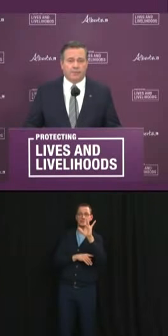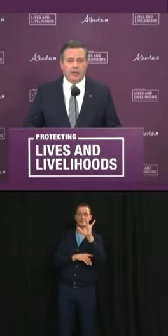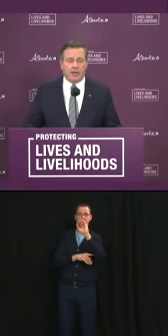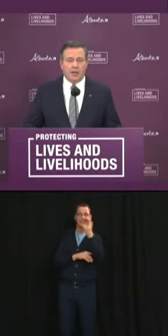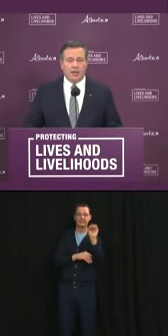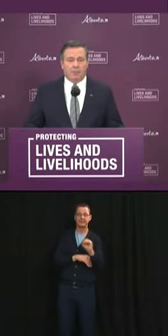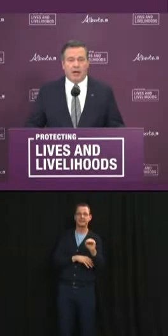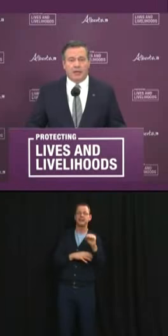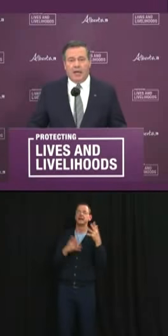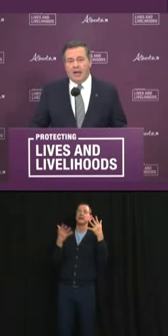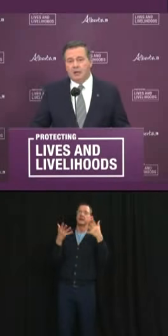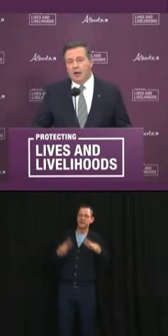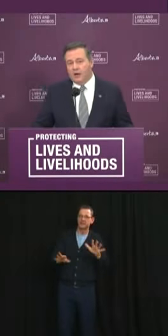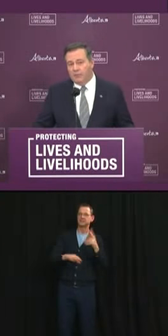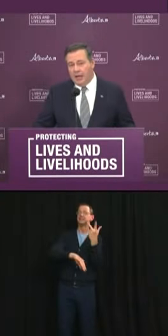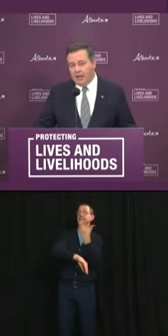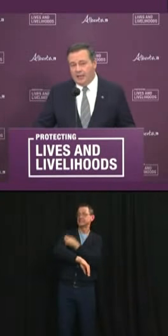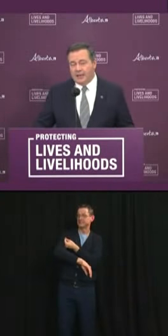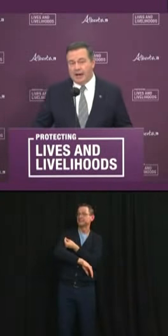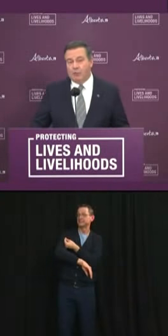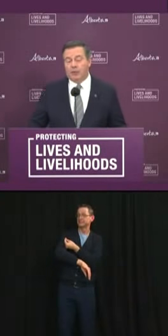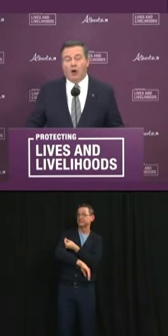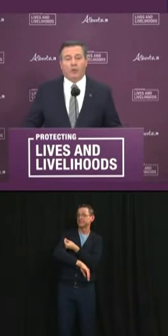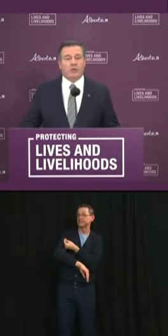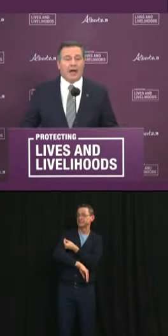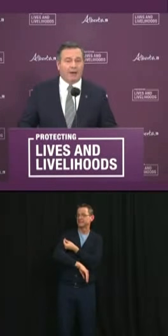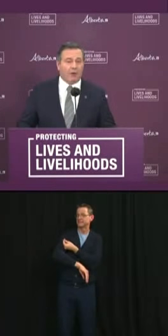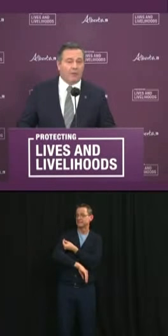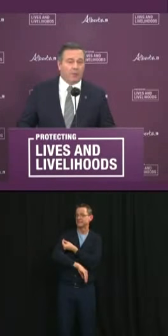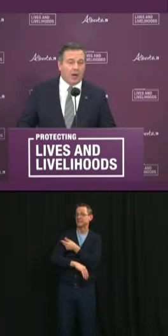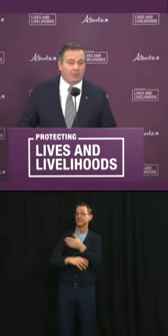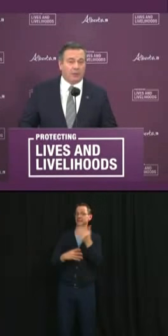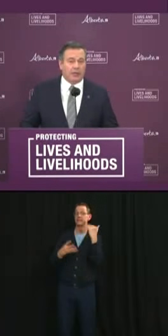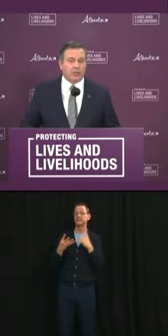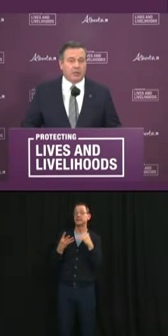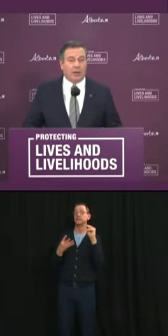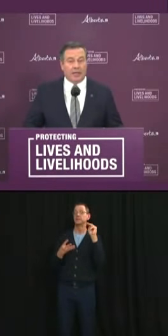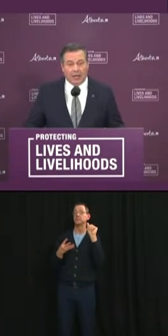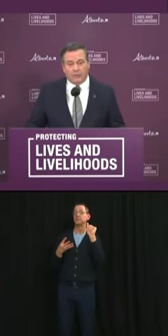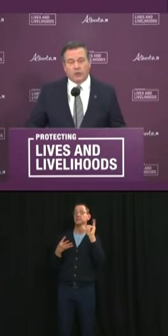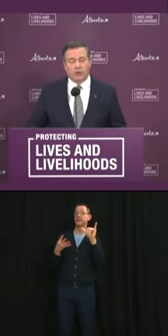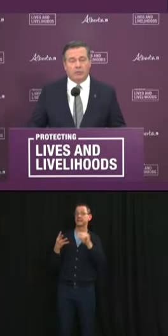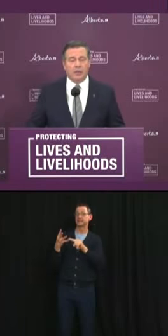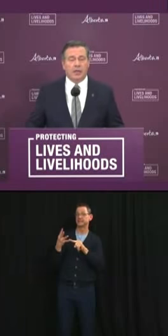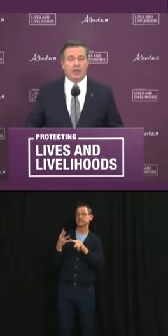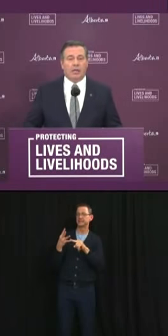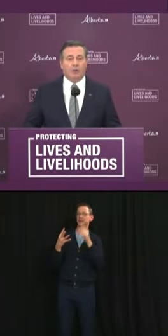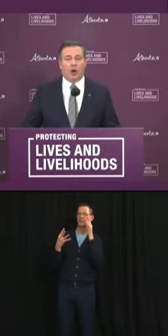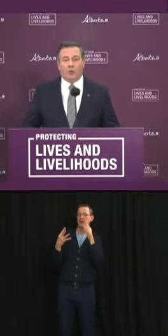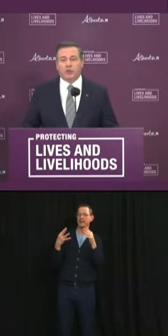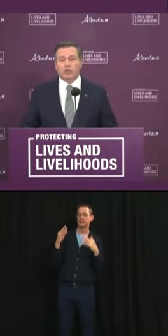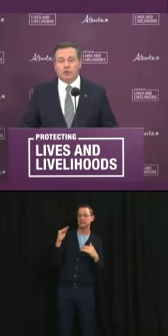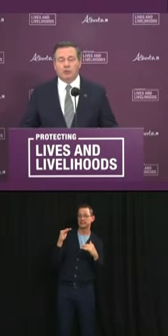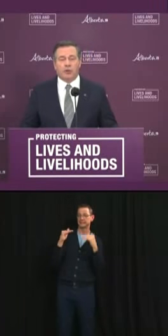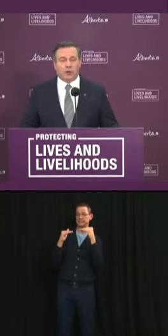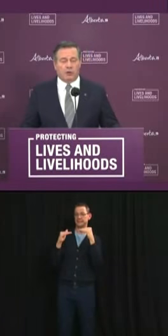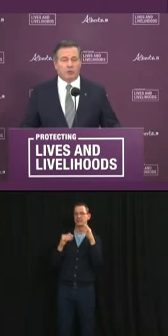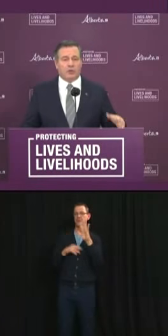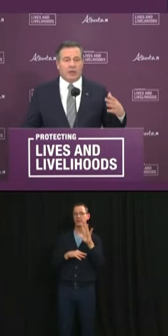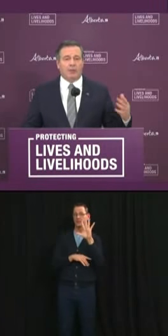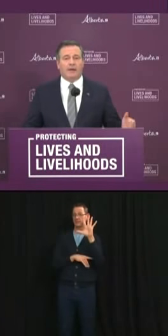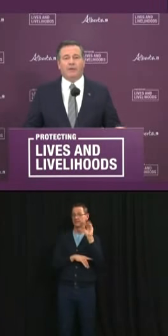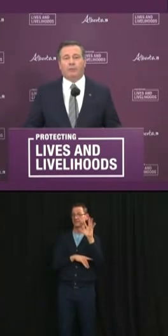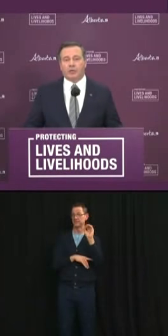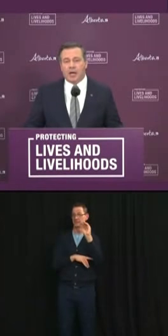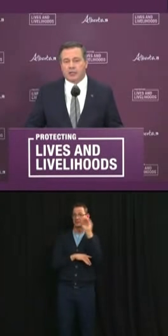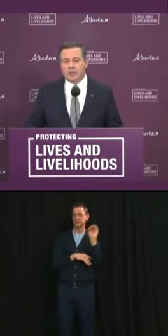infection. By the end of May, that will be almost half of our population. And by the end of June, it'll be almost 2/3 with